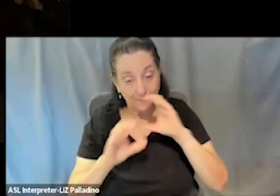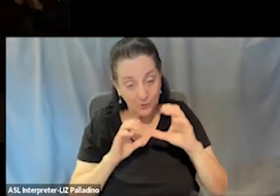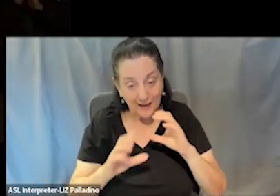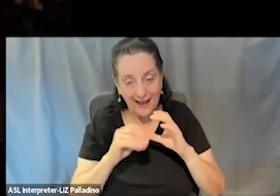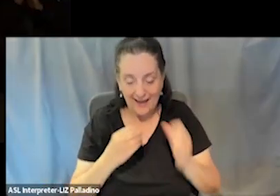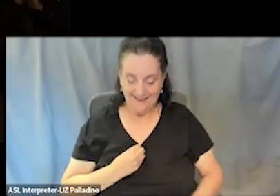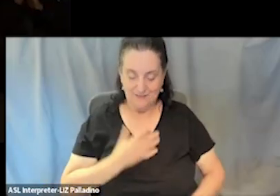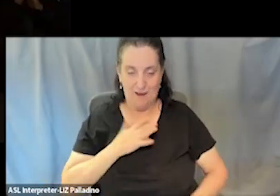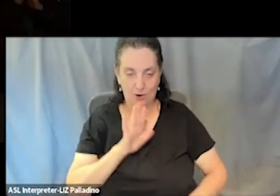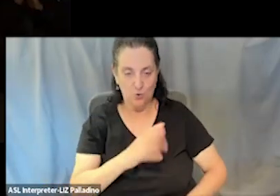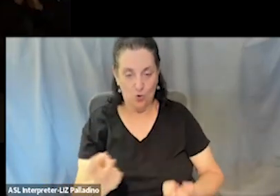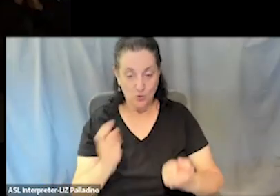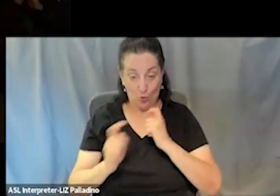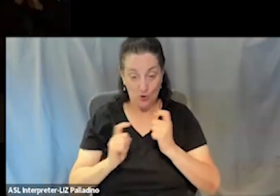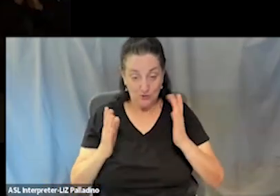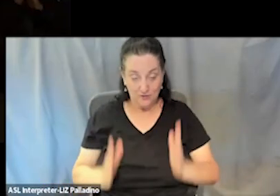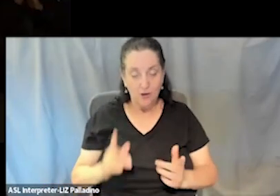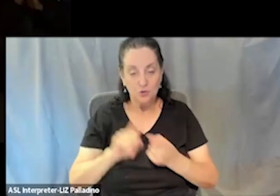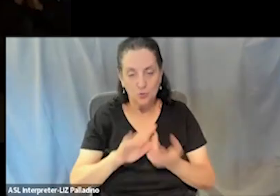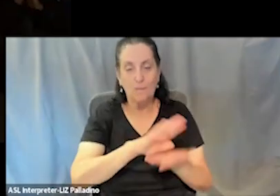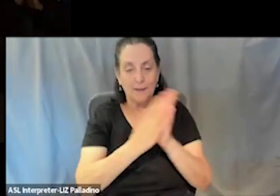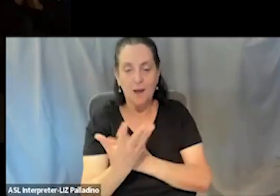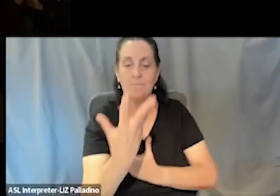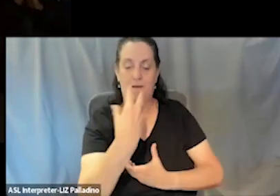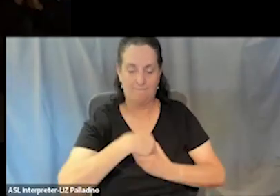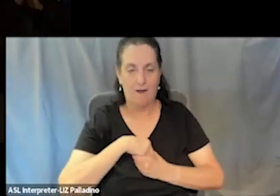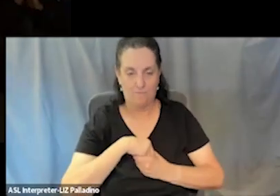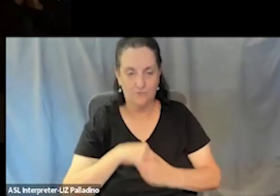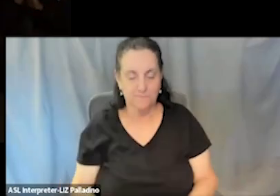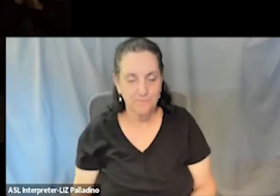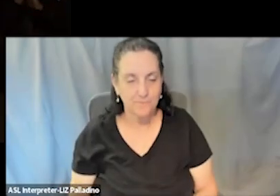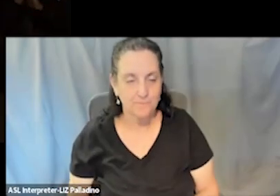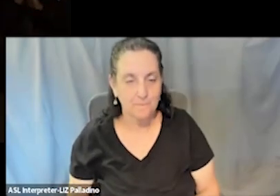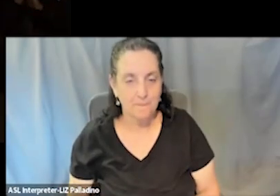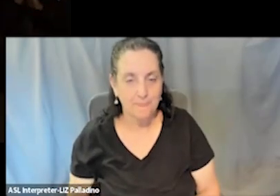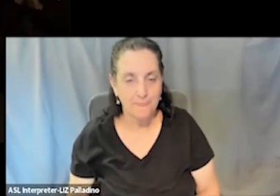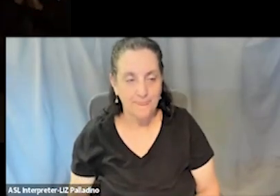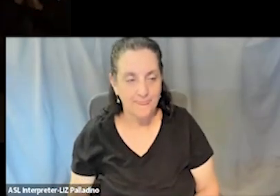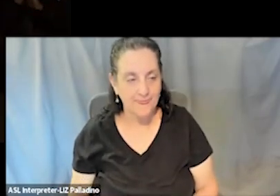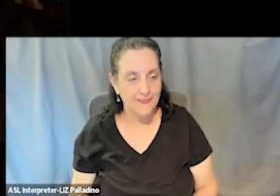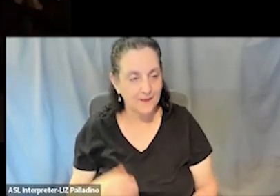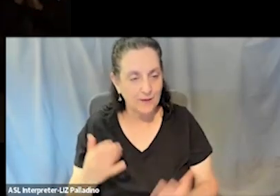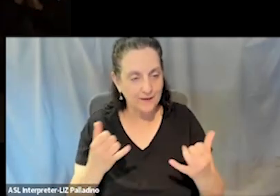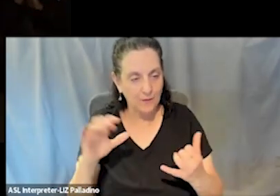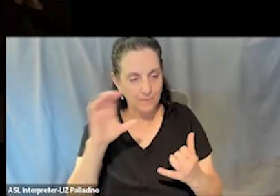donors to become a part. Give me 1 second, just lost my.